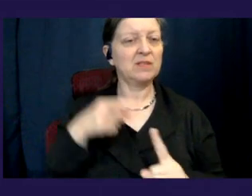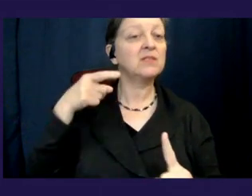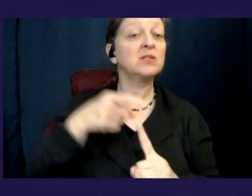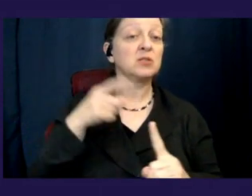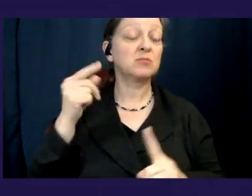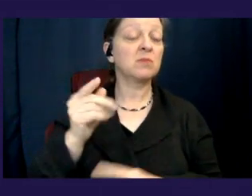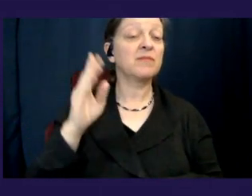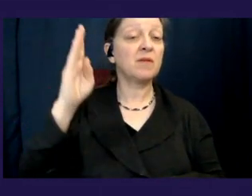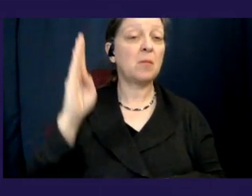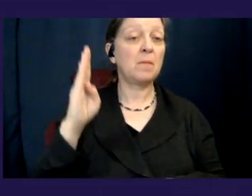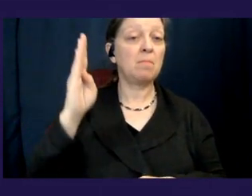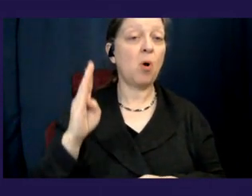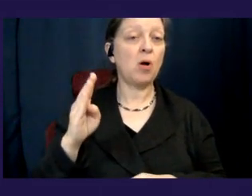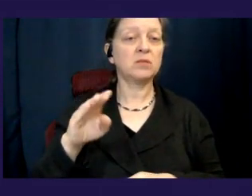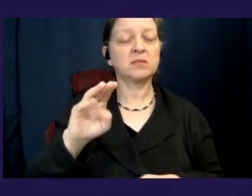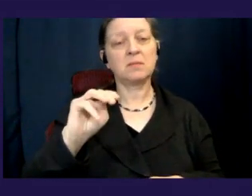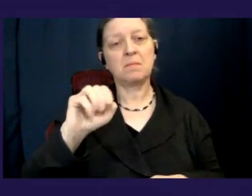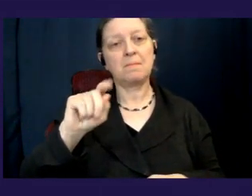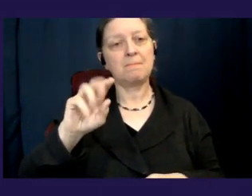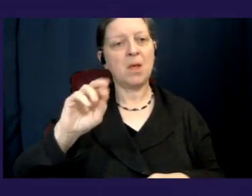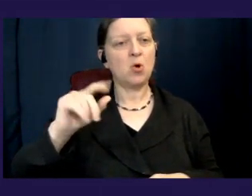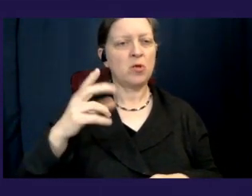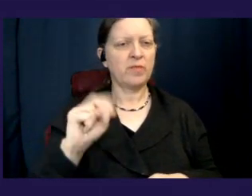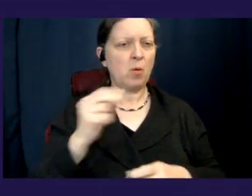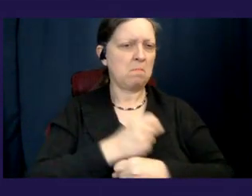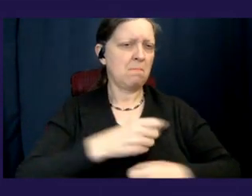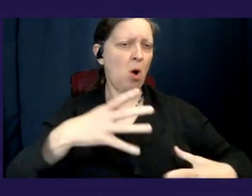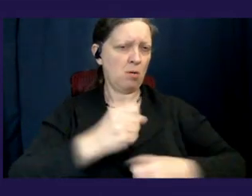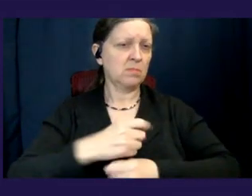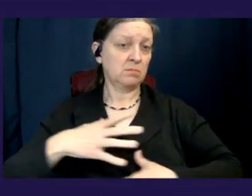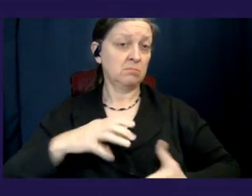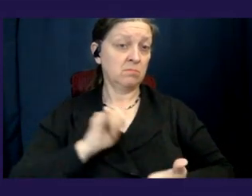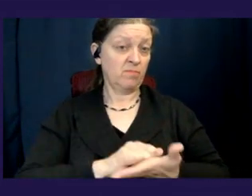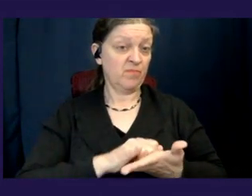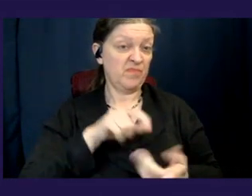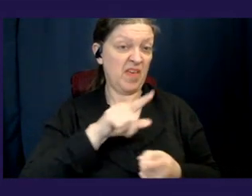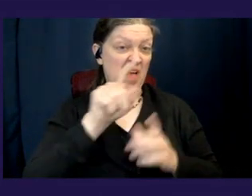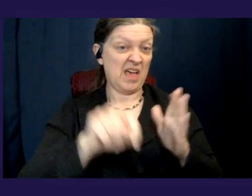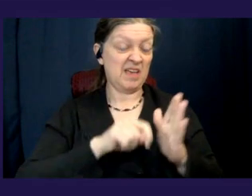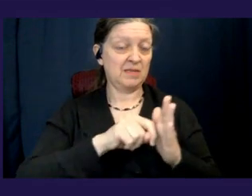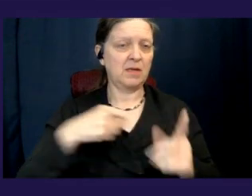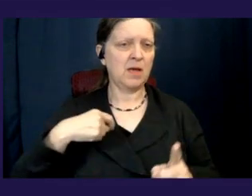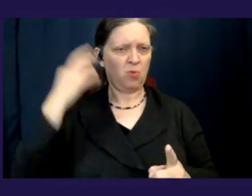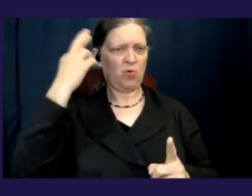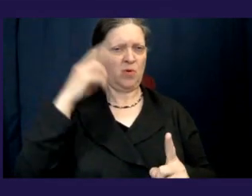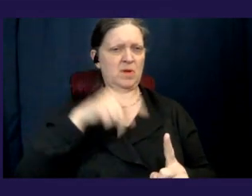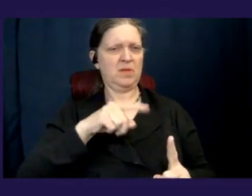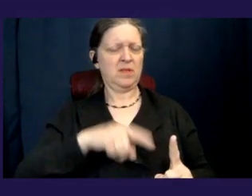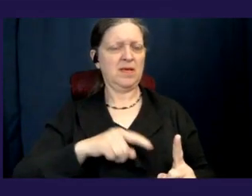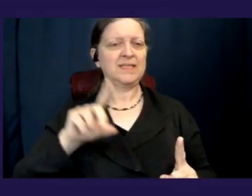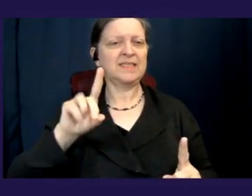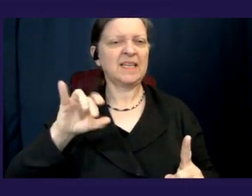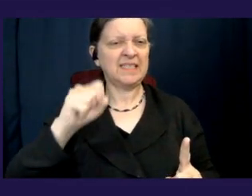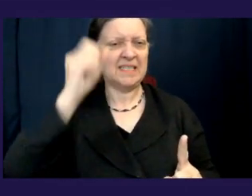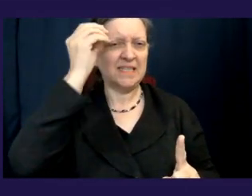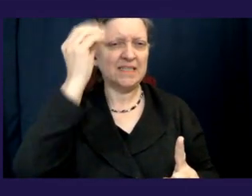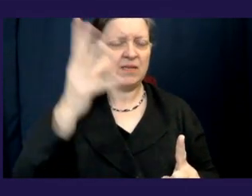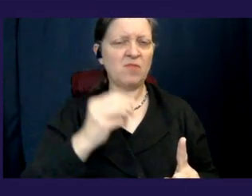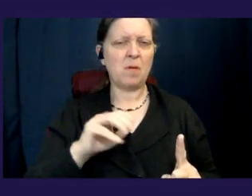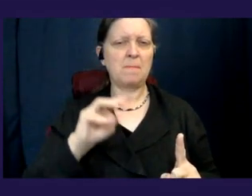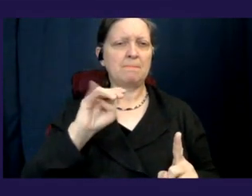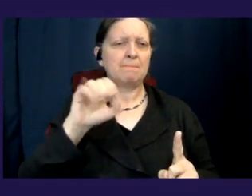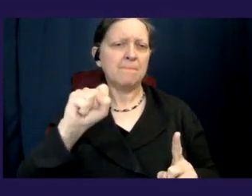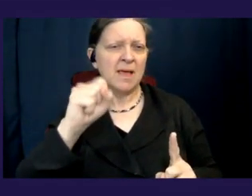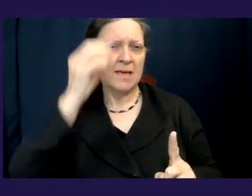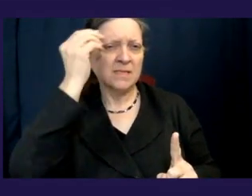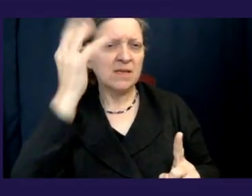and disinformation were becoming a larger part of the social media information space during crisis events. And we became sort of